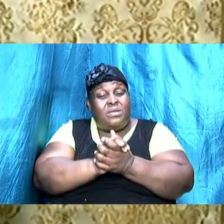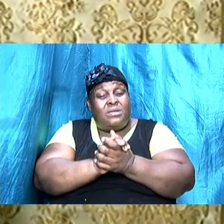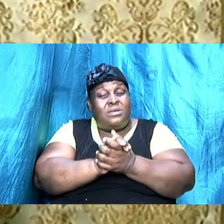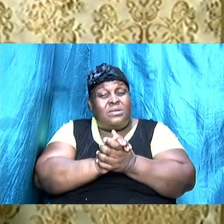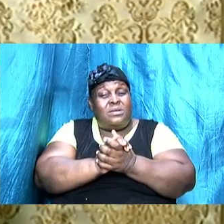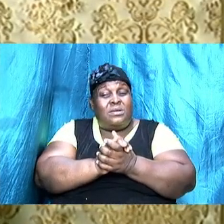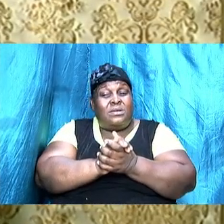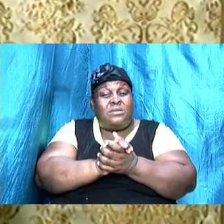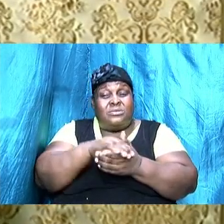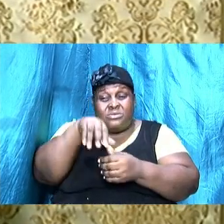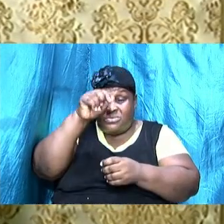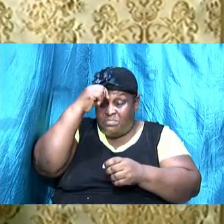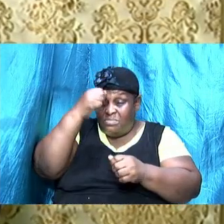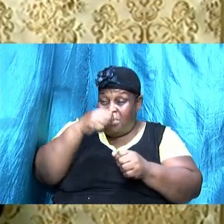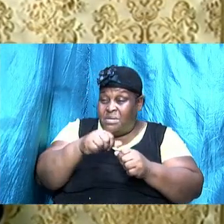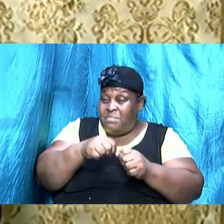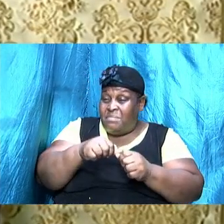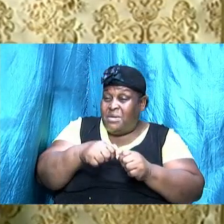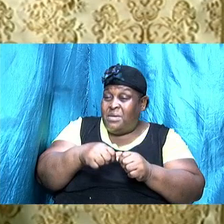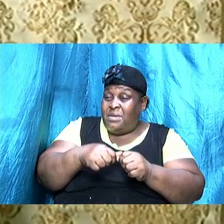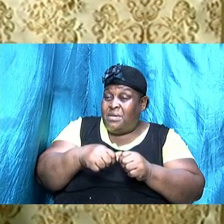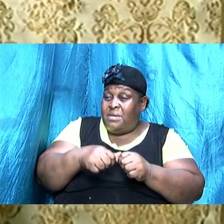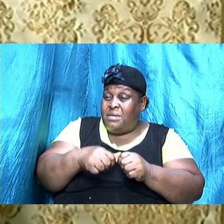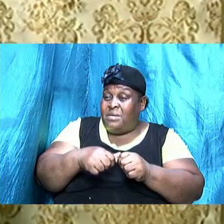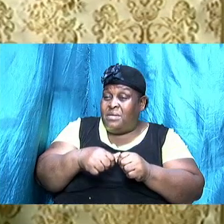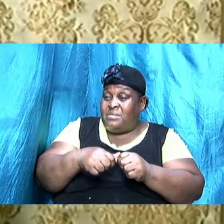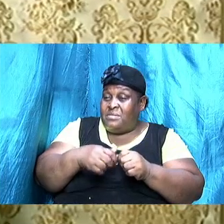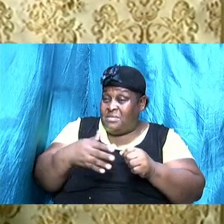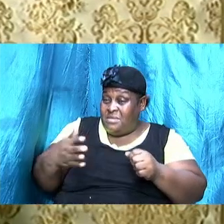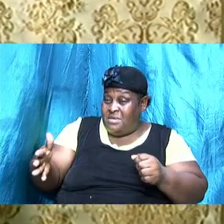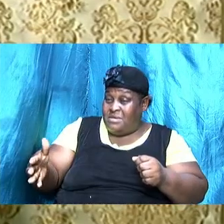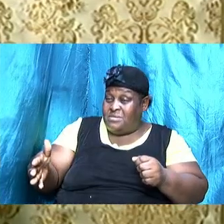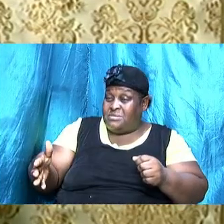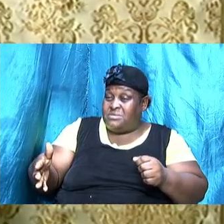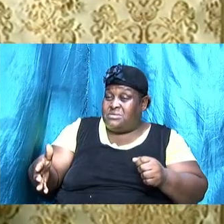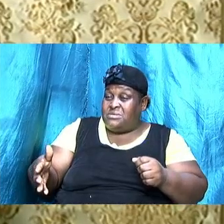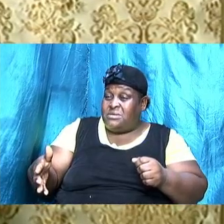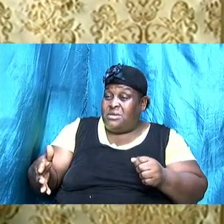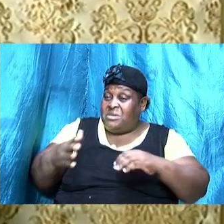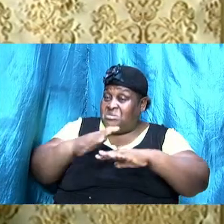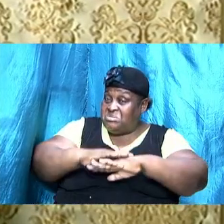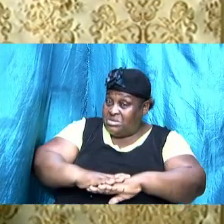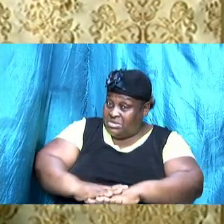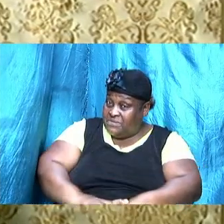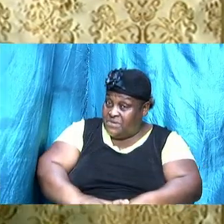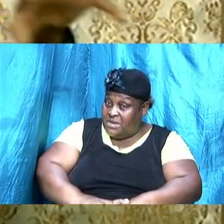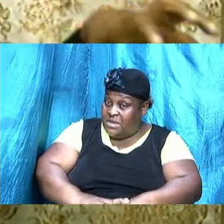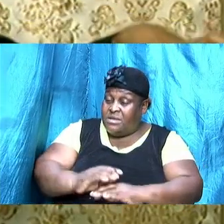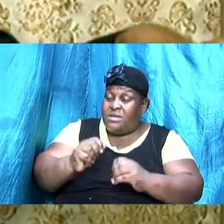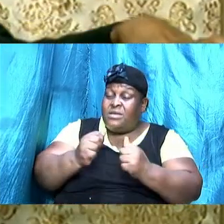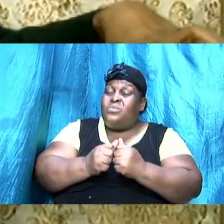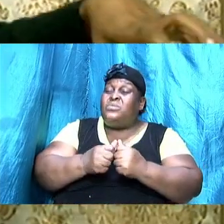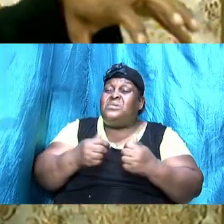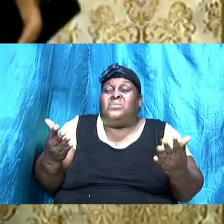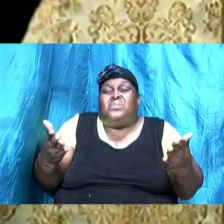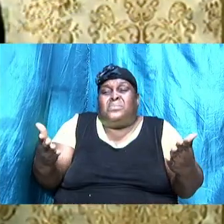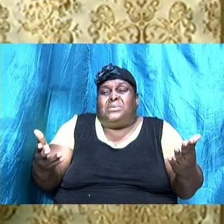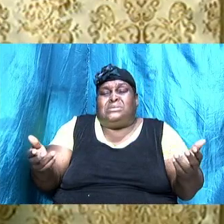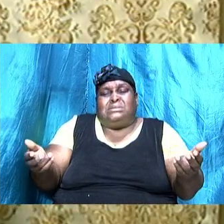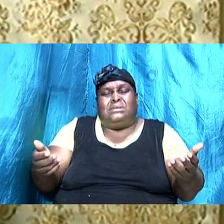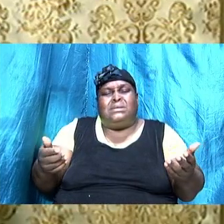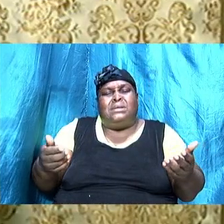has come. Are you satisfied with what is happening now, given what